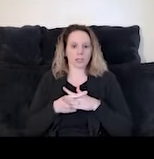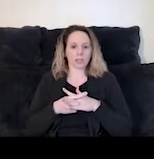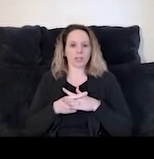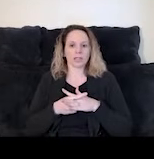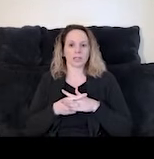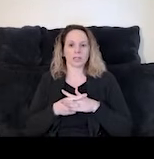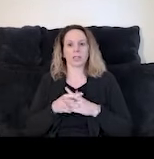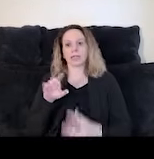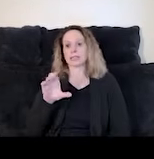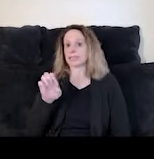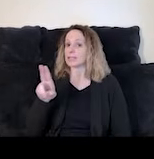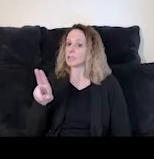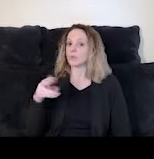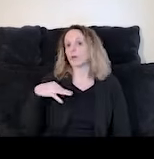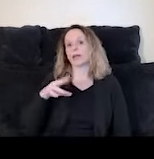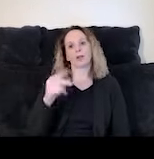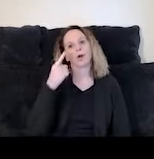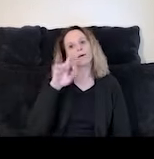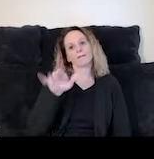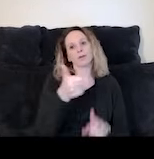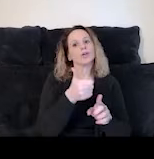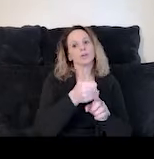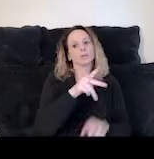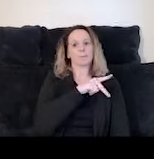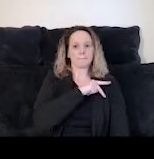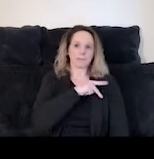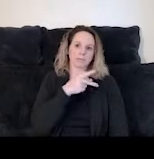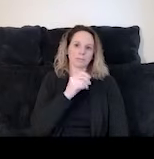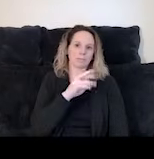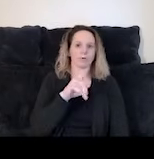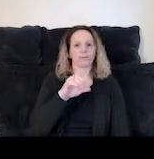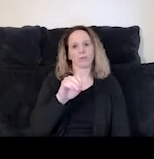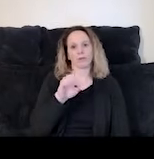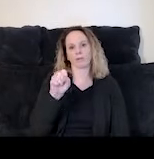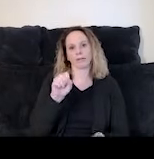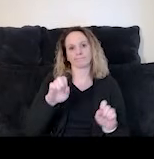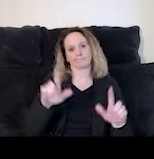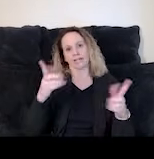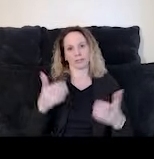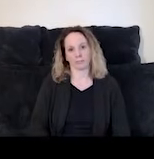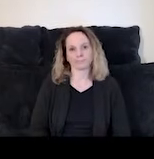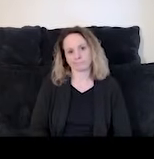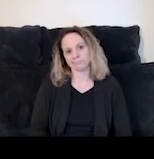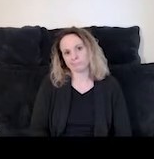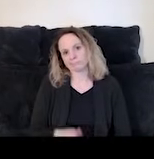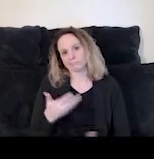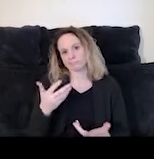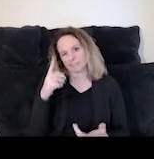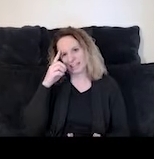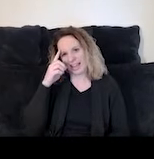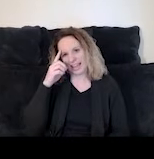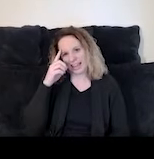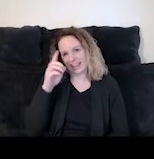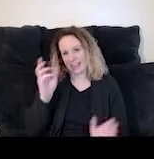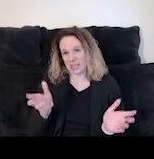isn't a CEU credit, but it's something for your own portfolio. And you can download that, I believe, in the